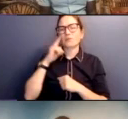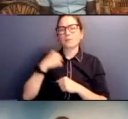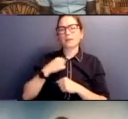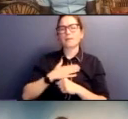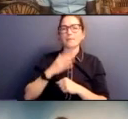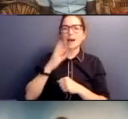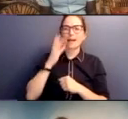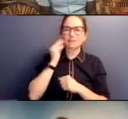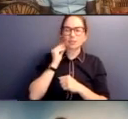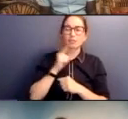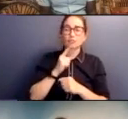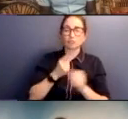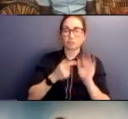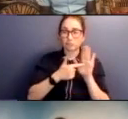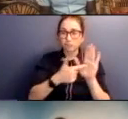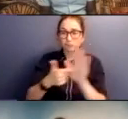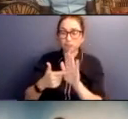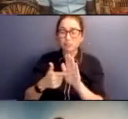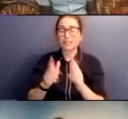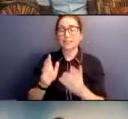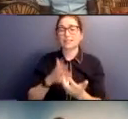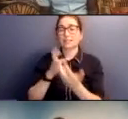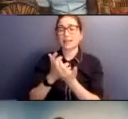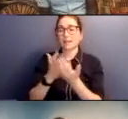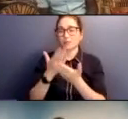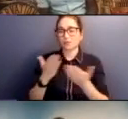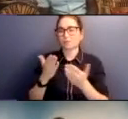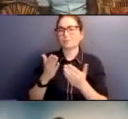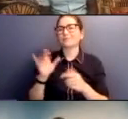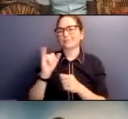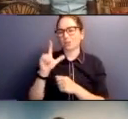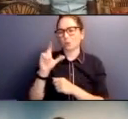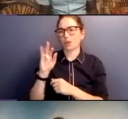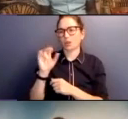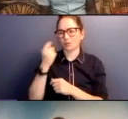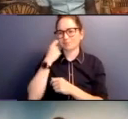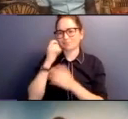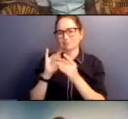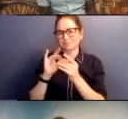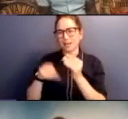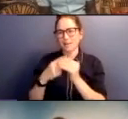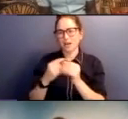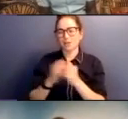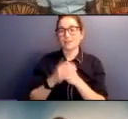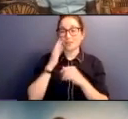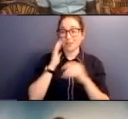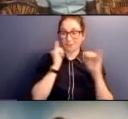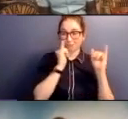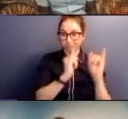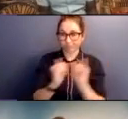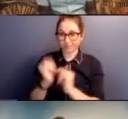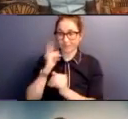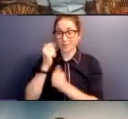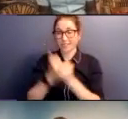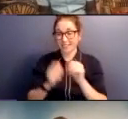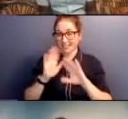introducing kids to adaptive instruments always came with what Lewis initially talked about, which is the individualism of each kid.